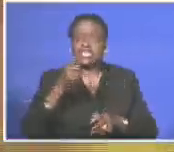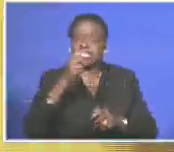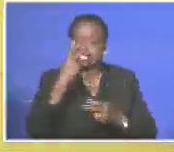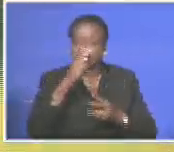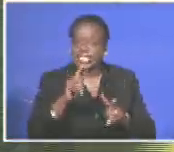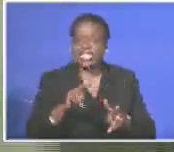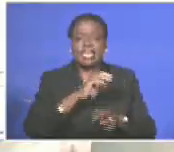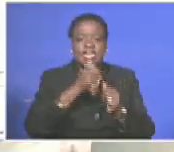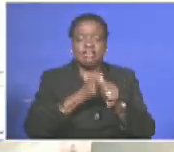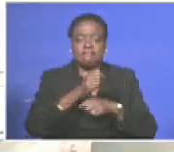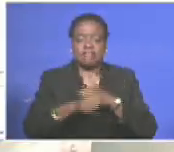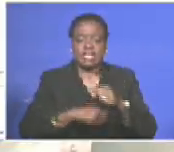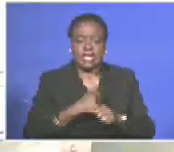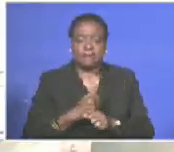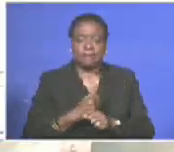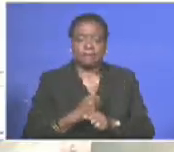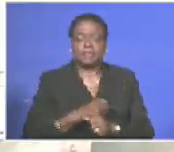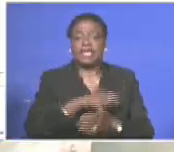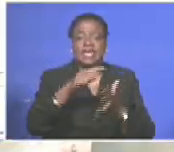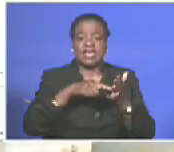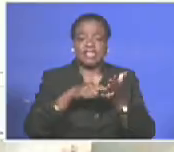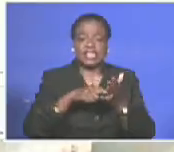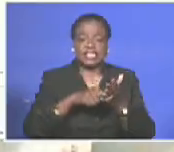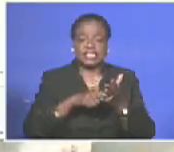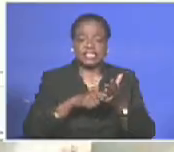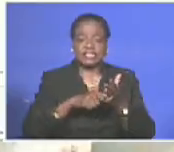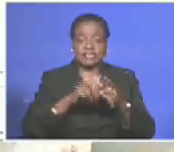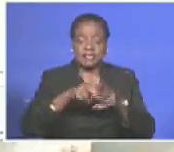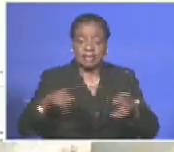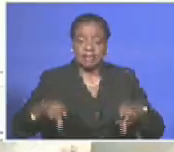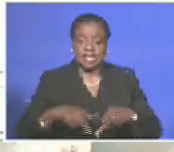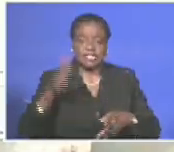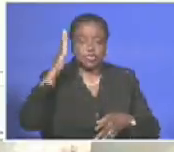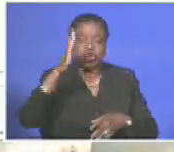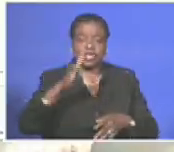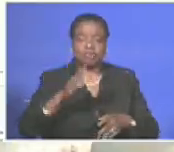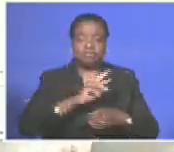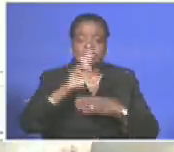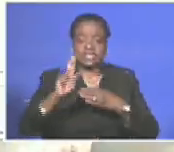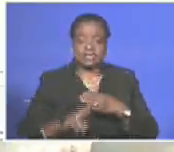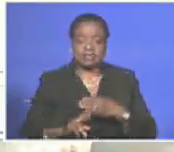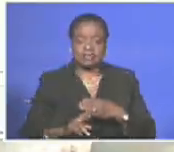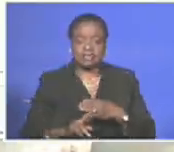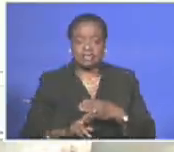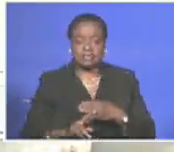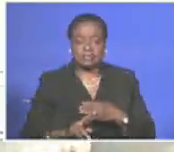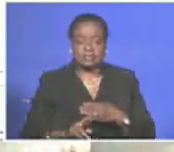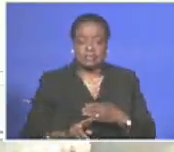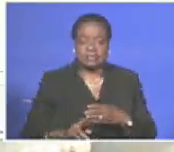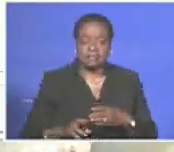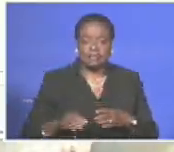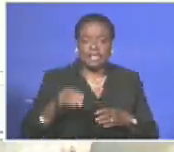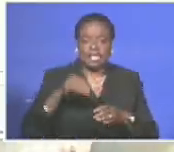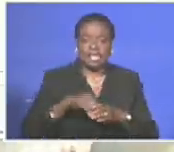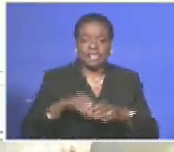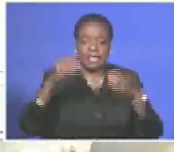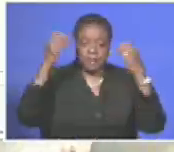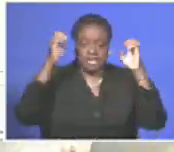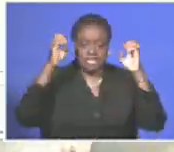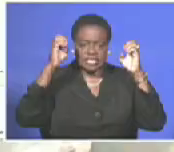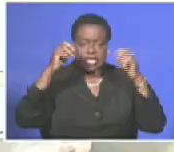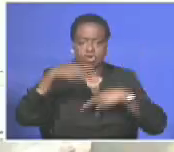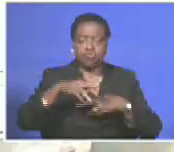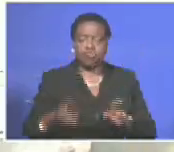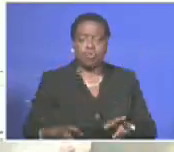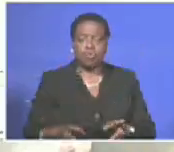This complex multi-million dollar undertaking will result in enhancements to the P.M.H. emergency room waiting